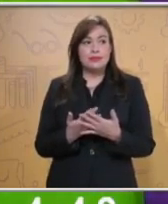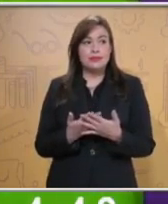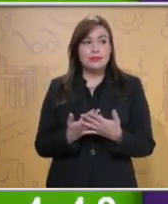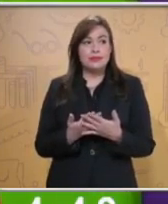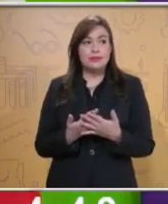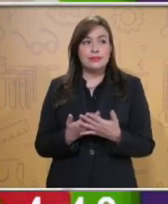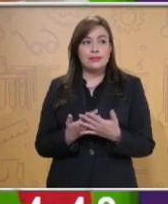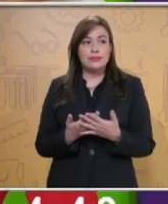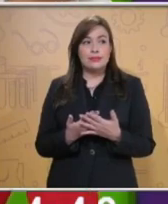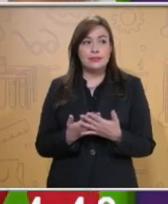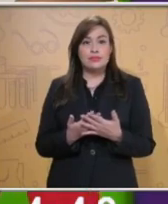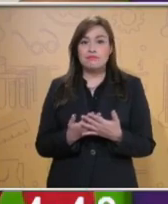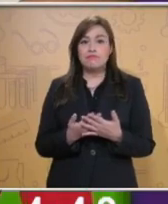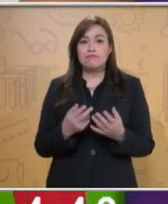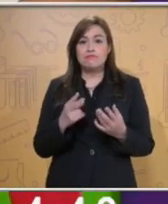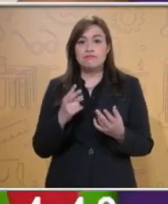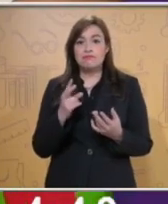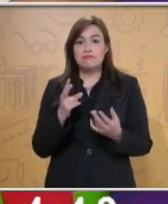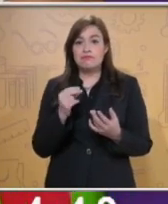It's not working.